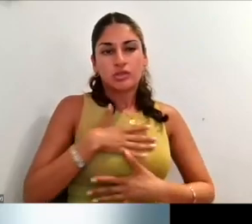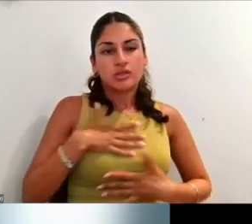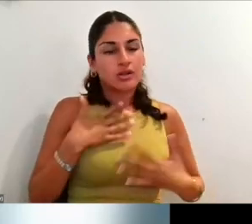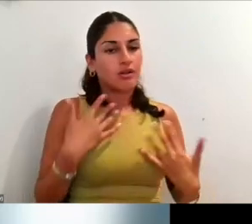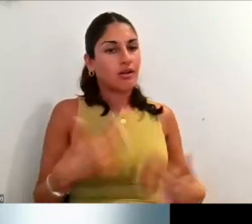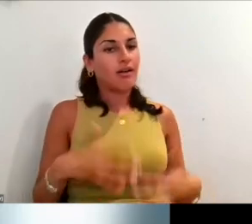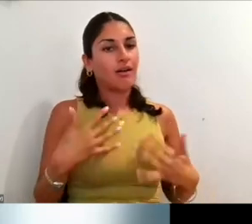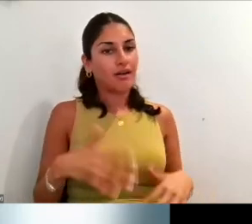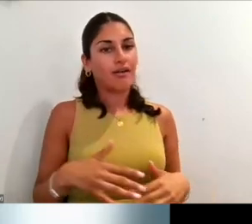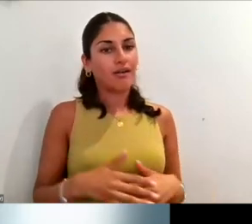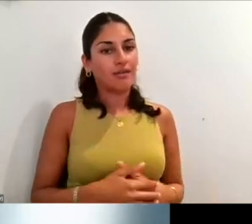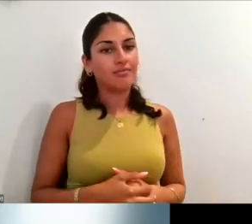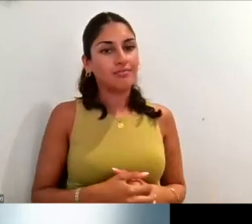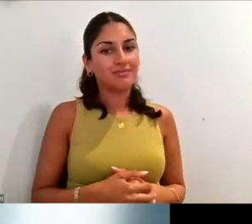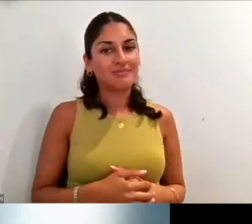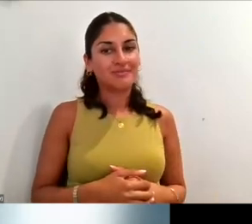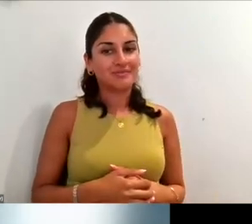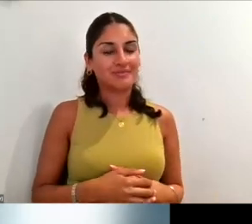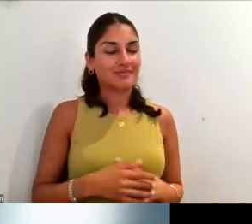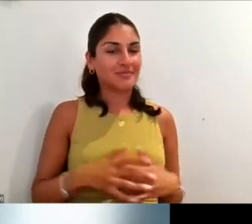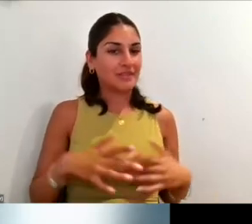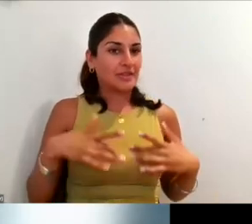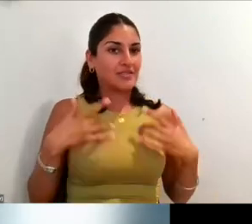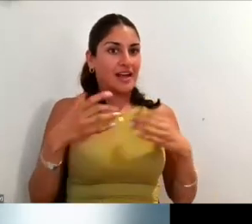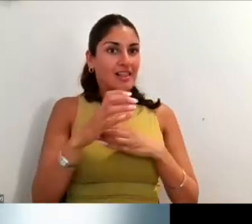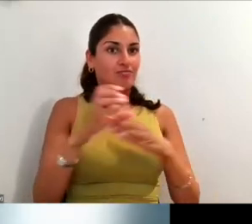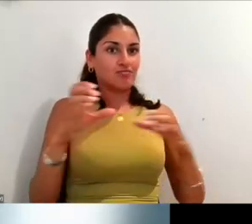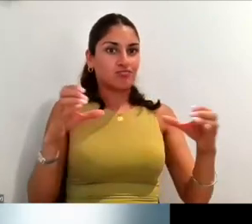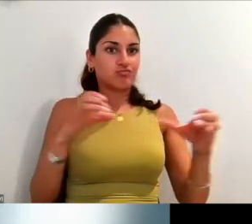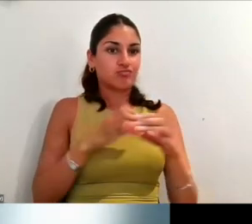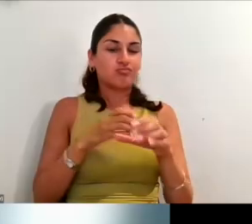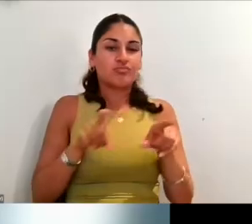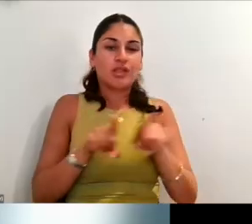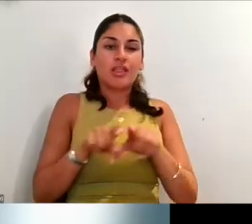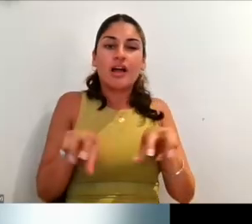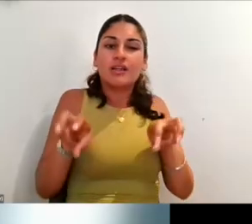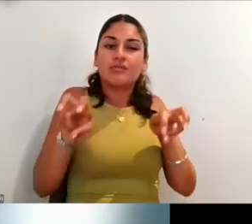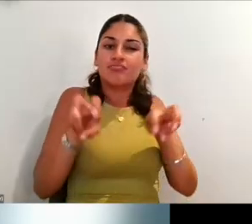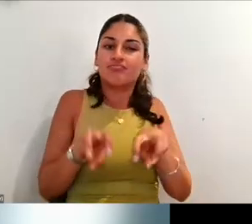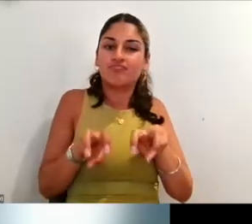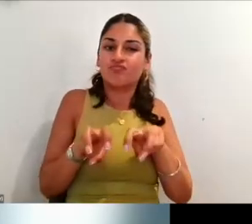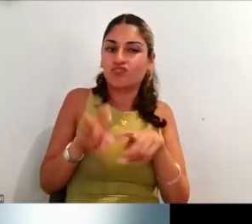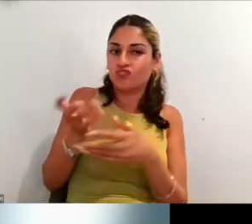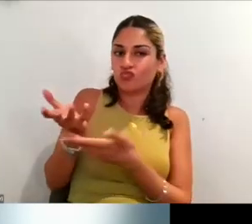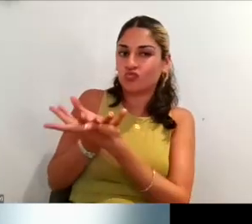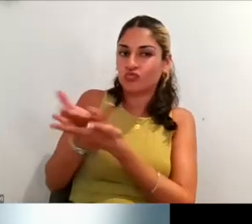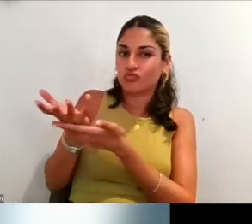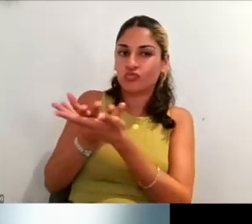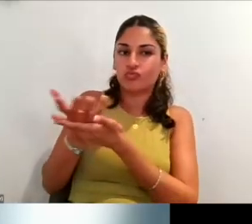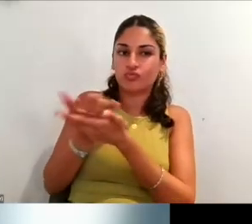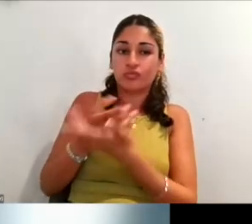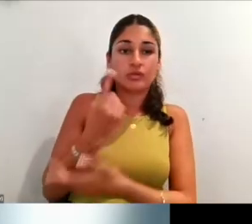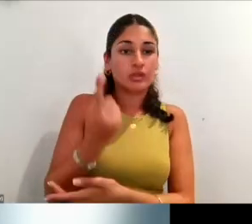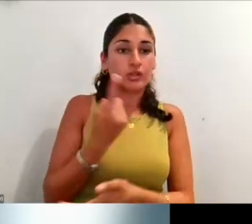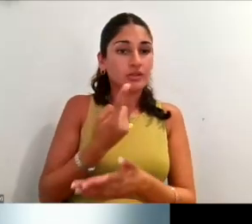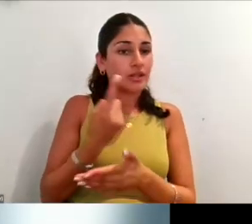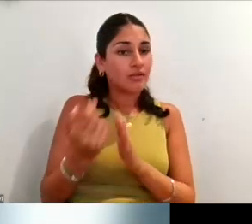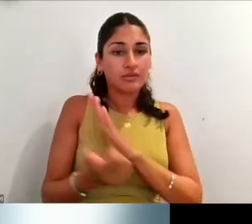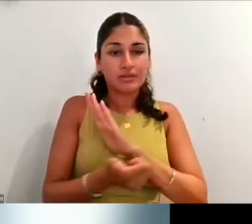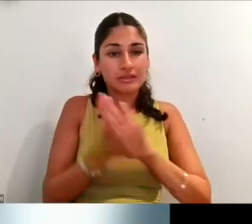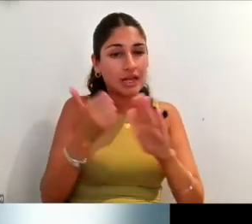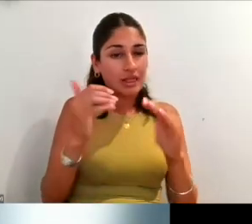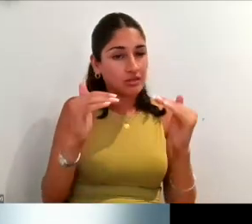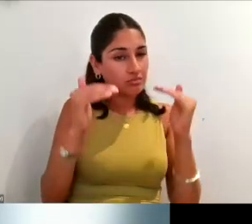it really makes you feel like we're right beside you. You're incredibly talented, and Kimberly